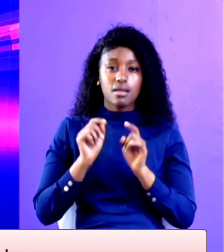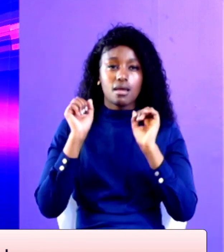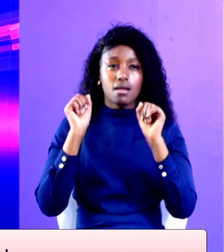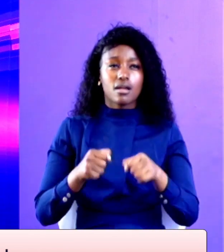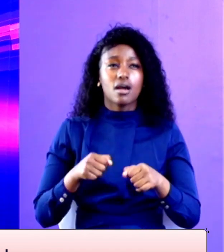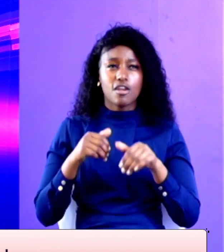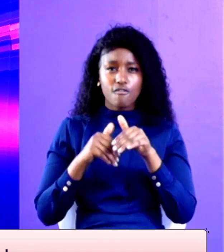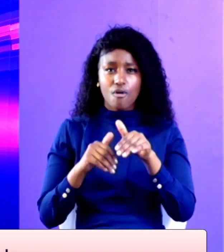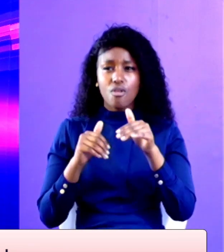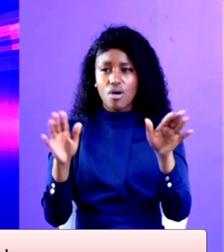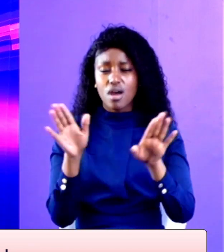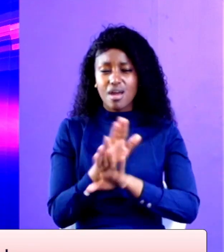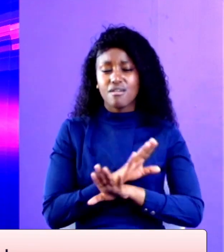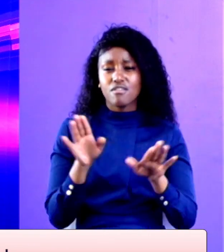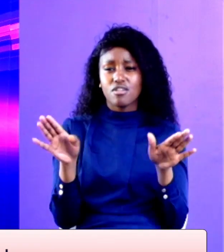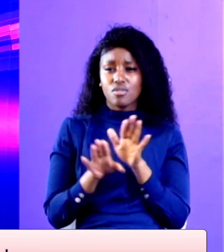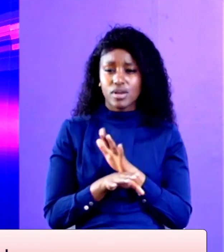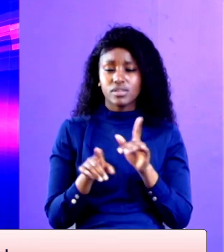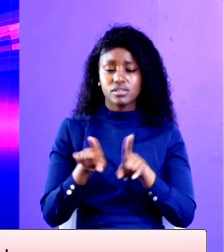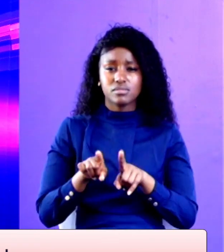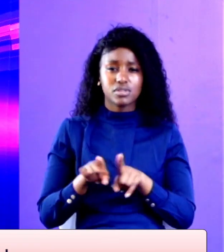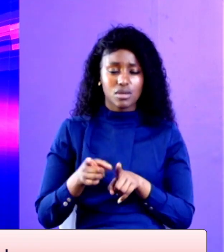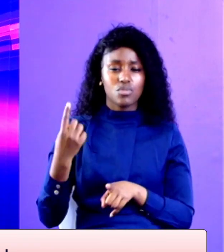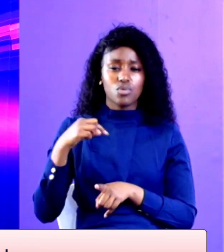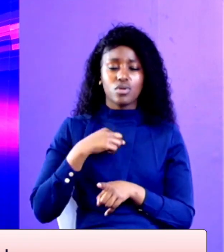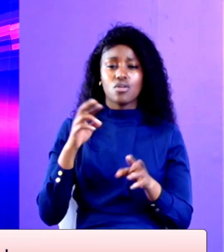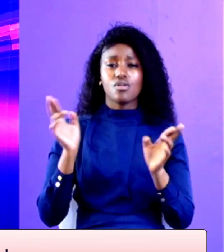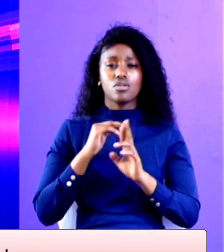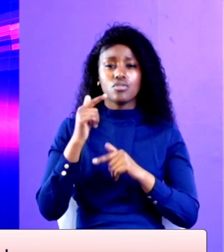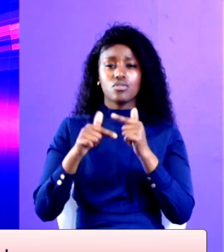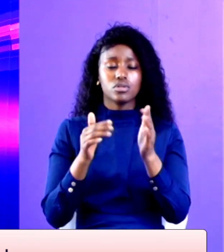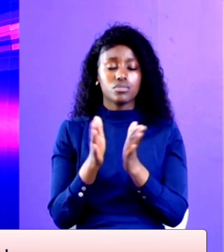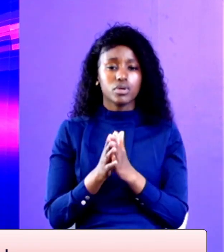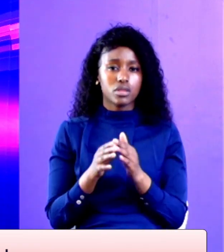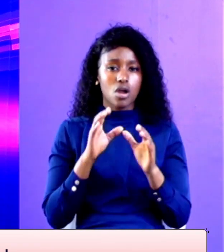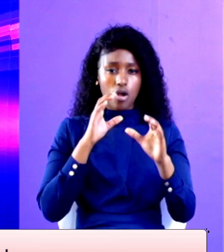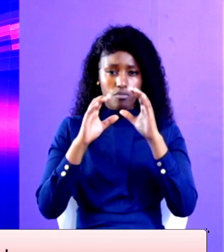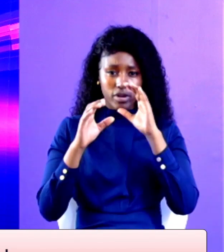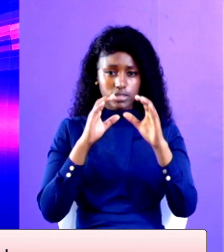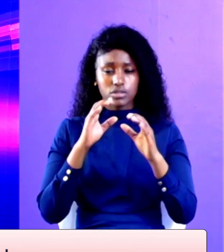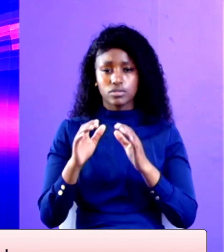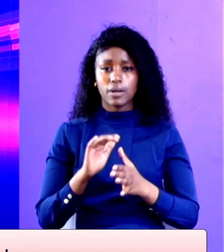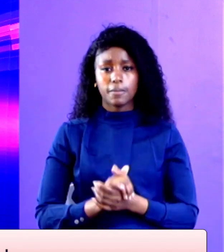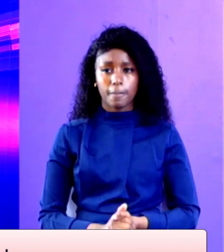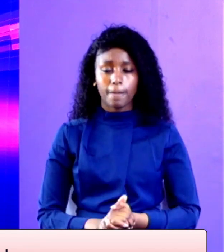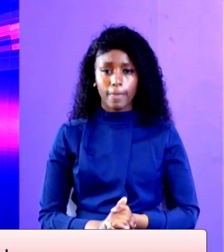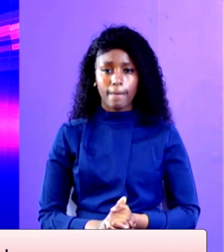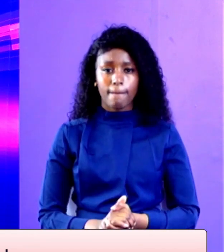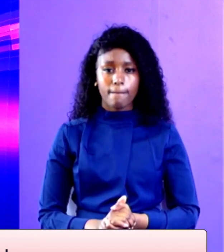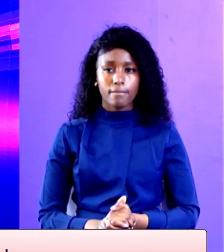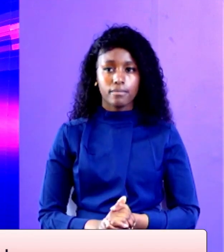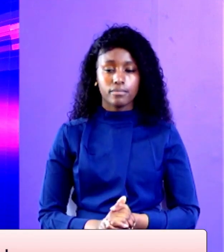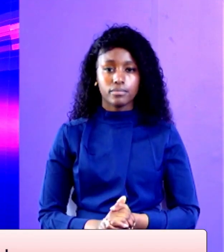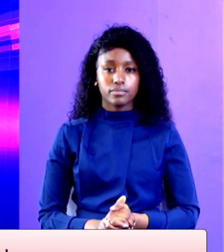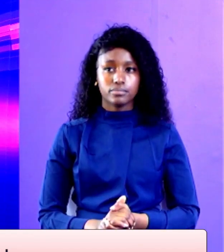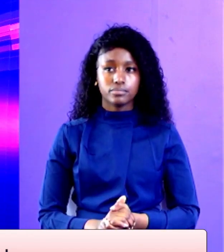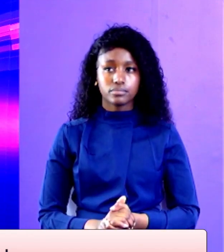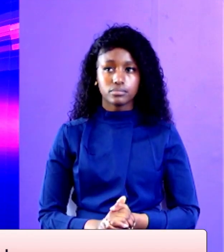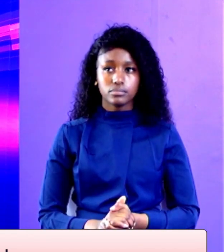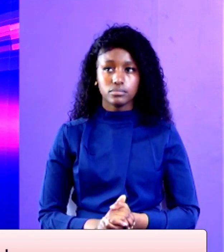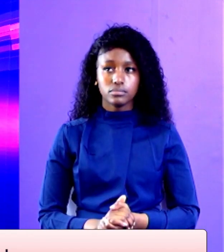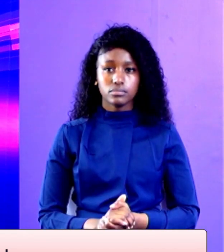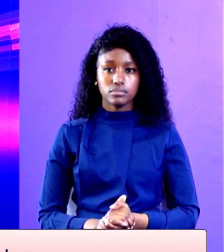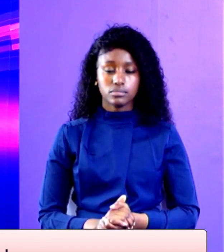everywhere, and we will continue with that conversation, of course, as sports fanatics. That's it